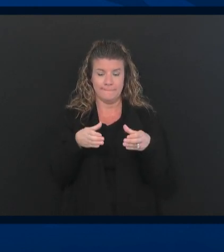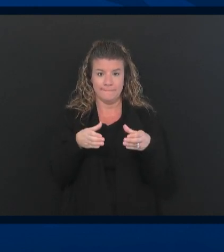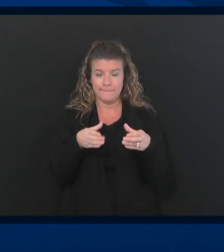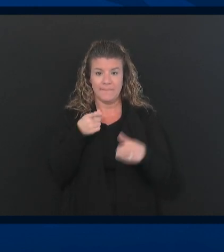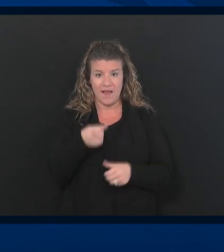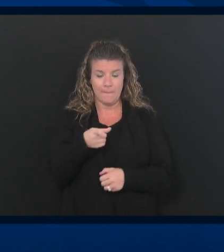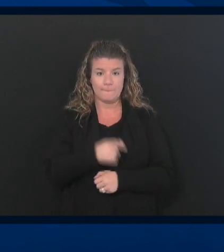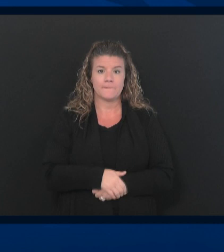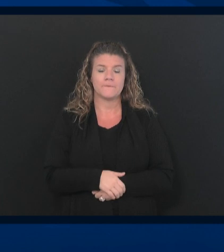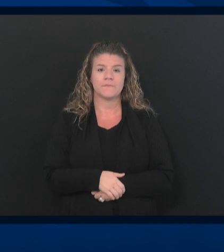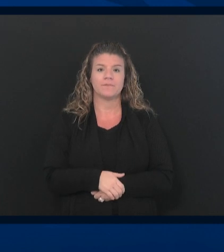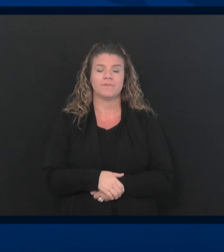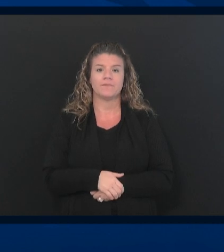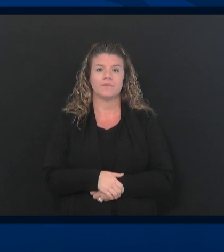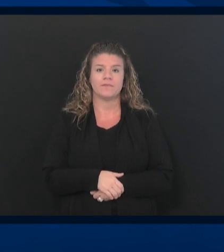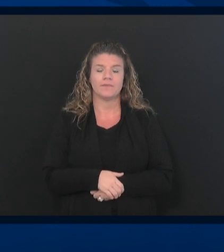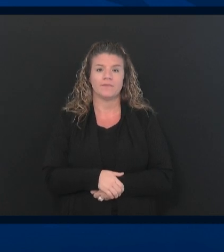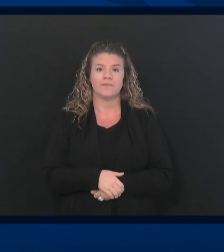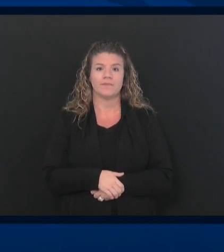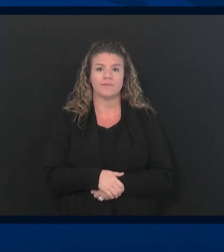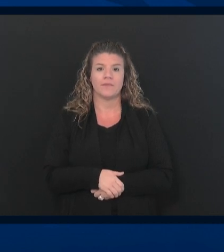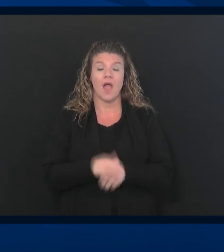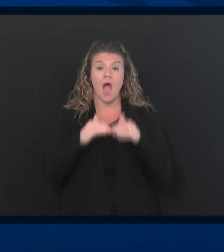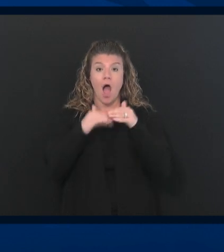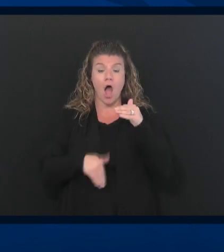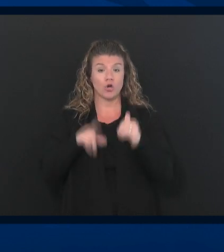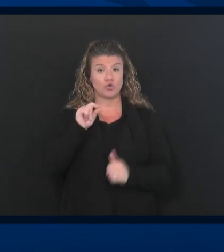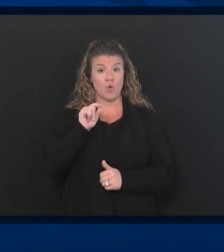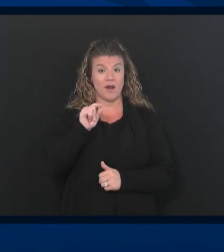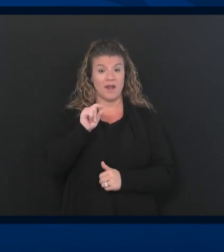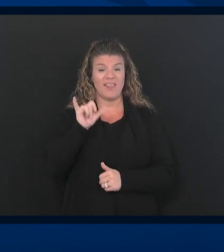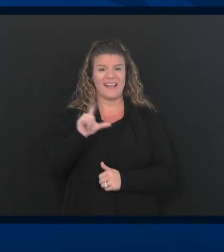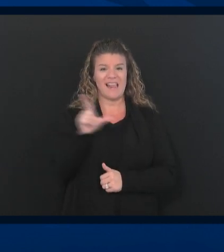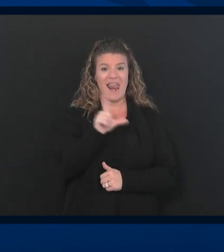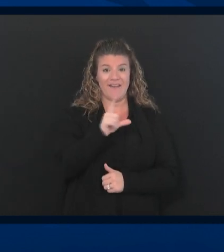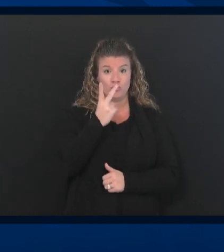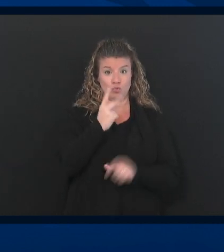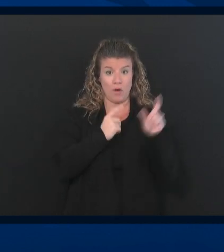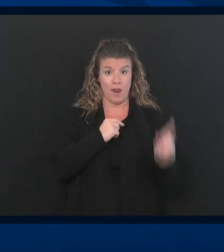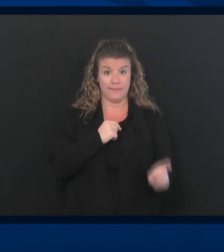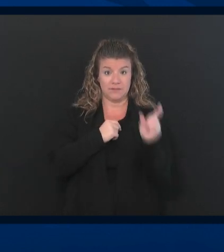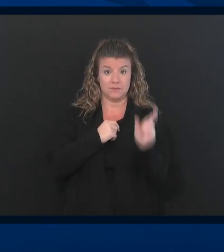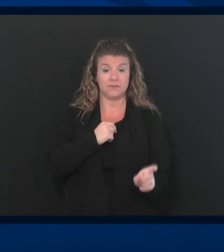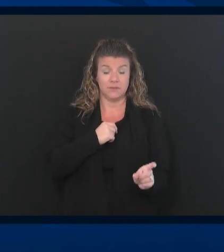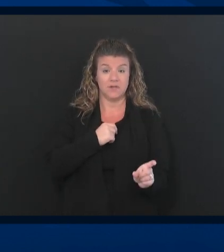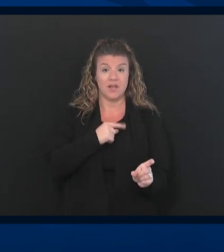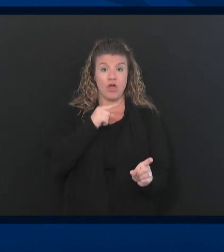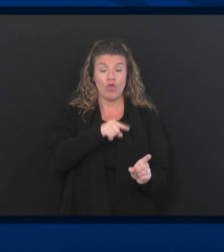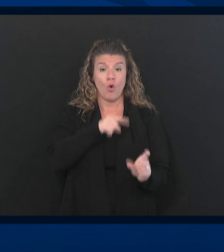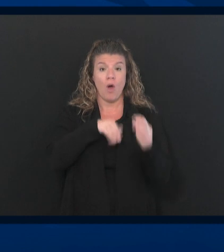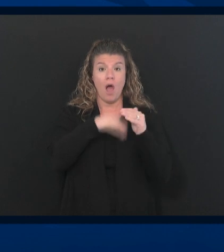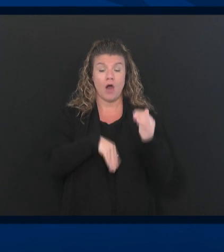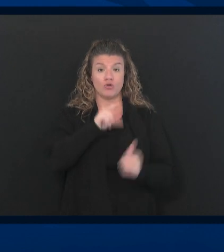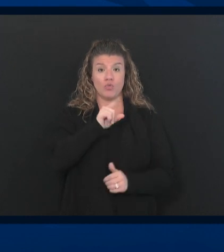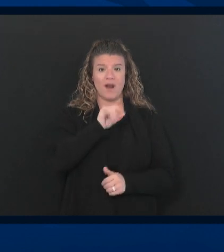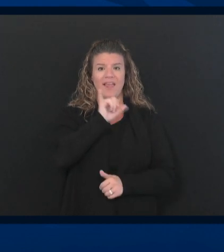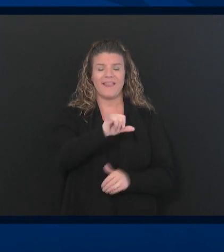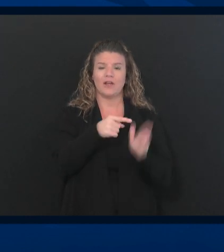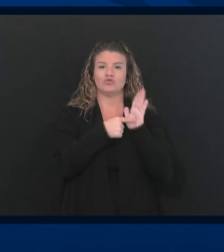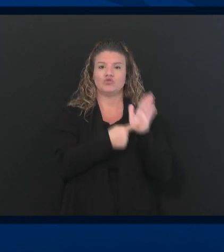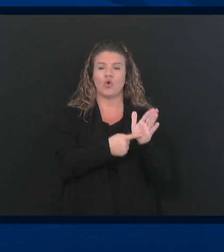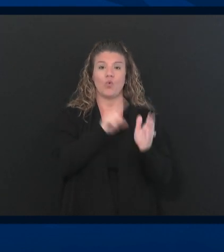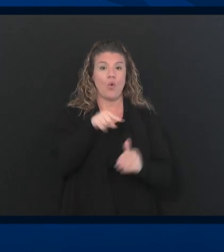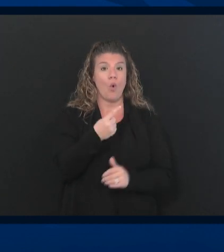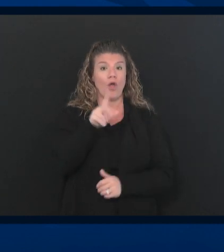there. And then if you look at the under 20, which is the left two columns, that actually reflects that